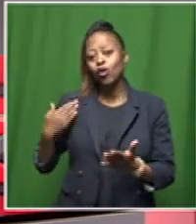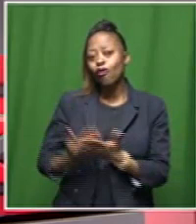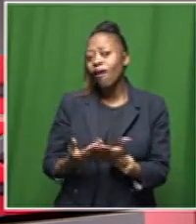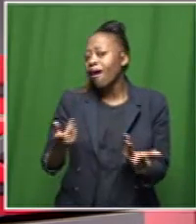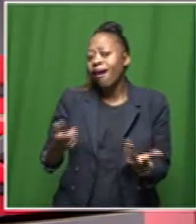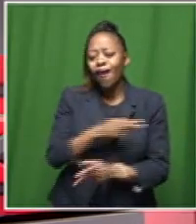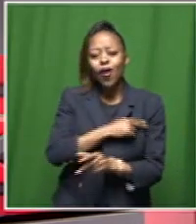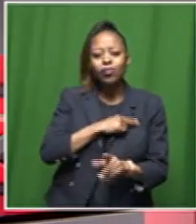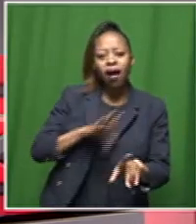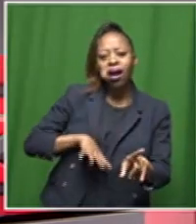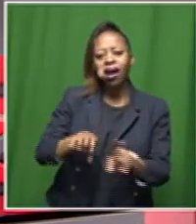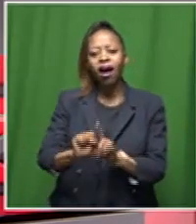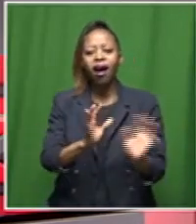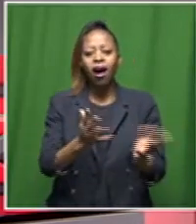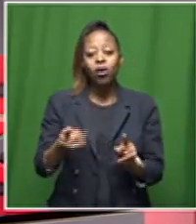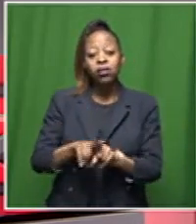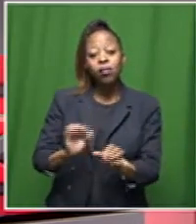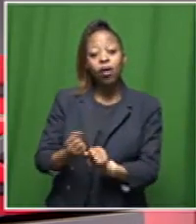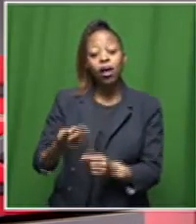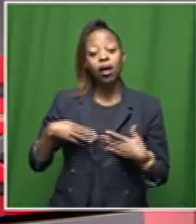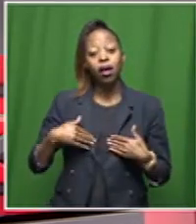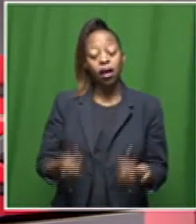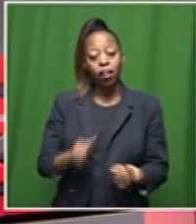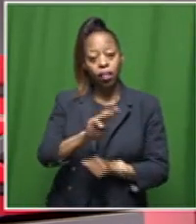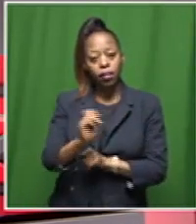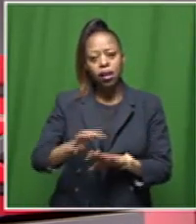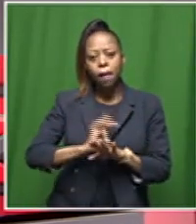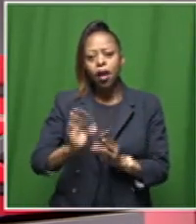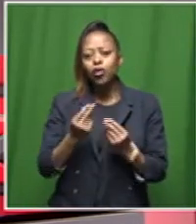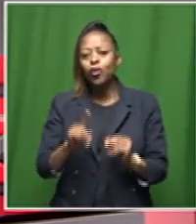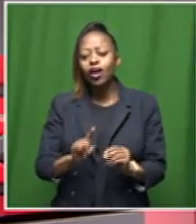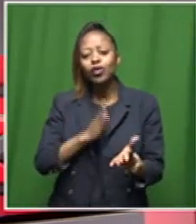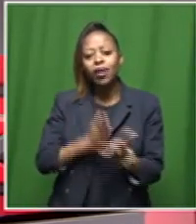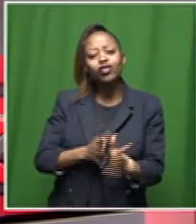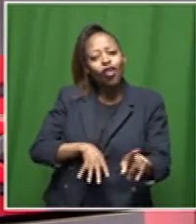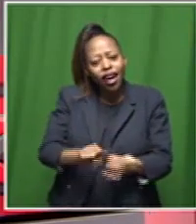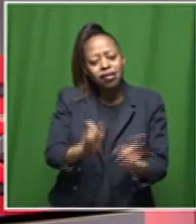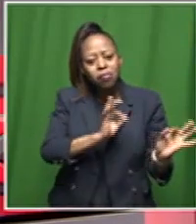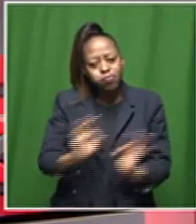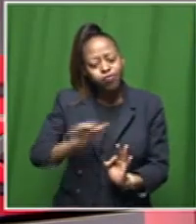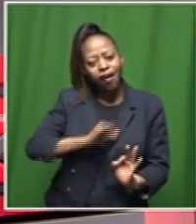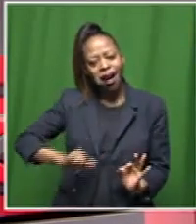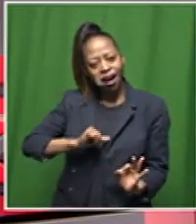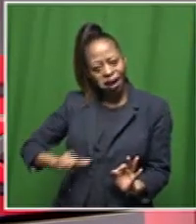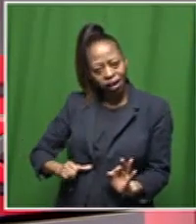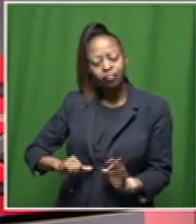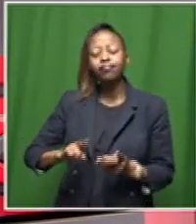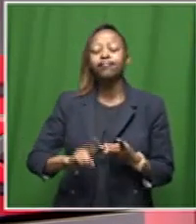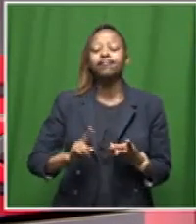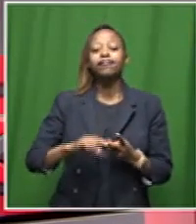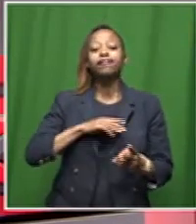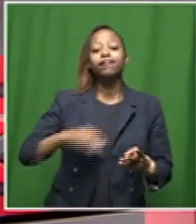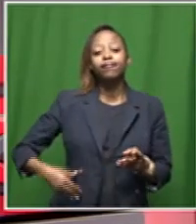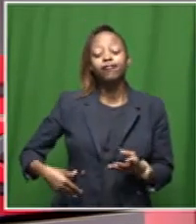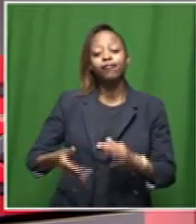their surgical backlogs, as well as the Gauteng Health MEC about their plans to end these surgical backlogs. Lastly, we'll speak to the president of the